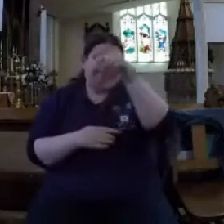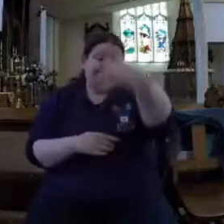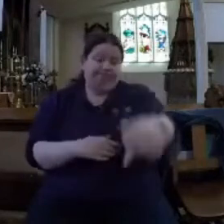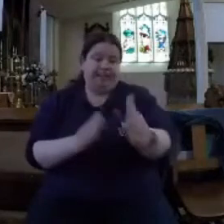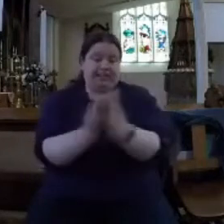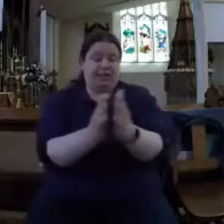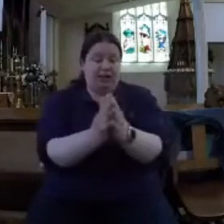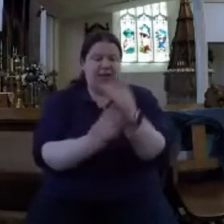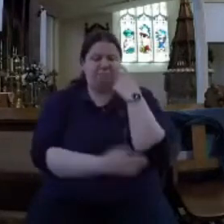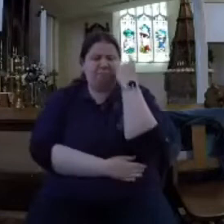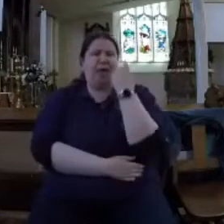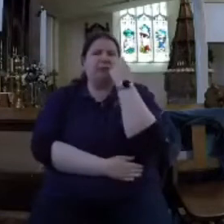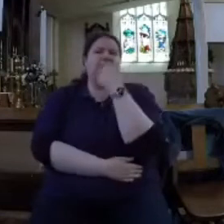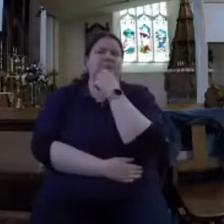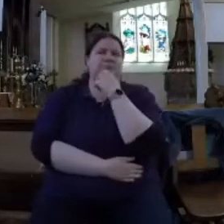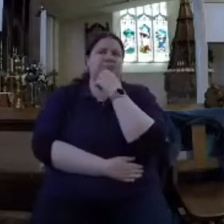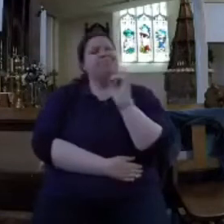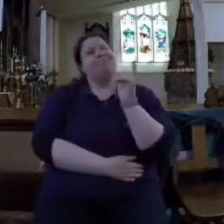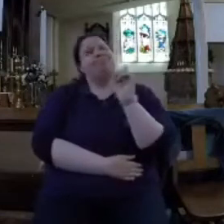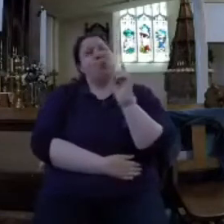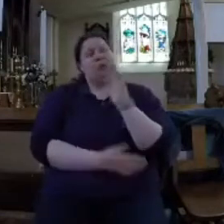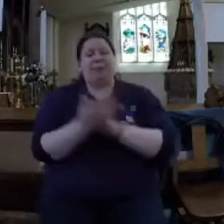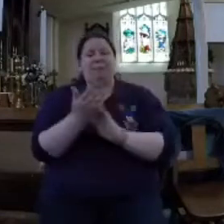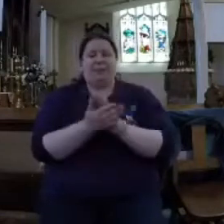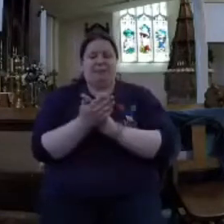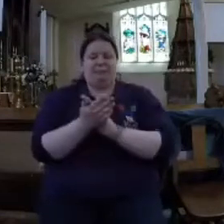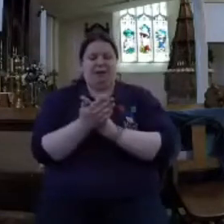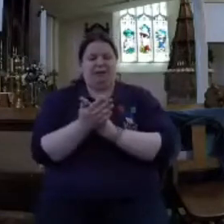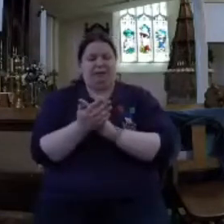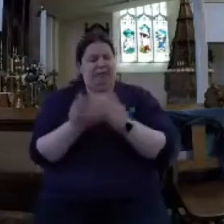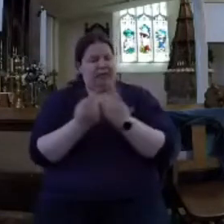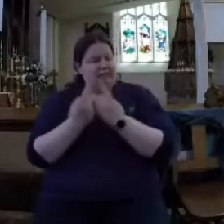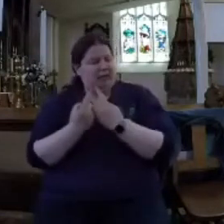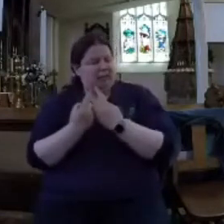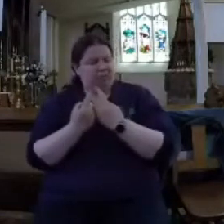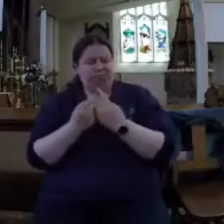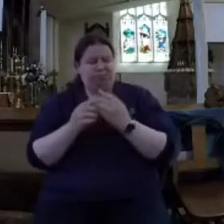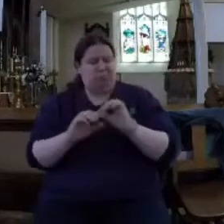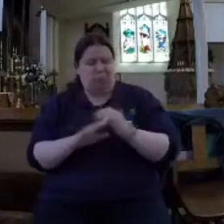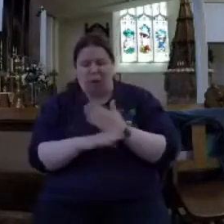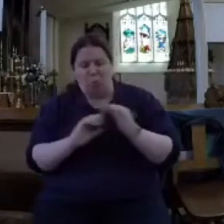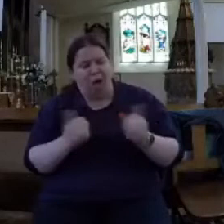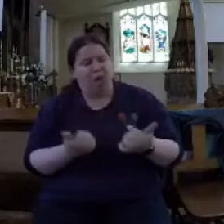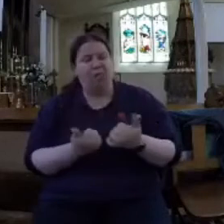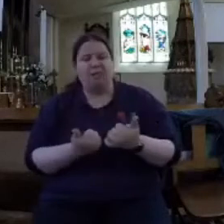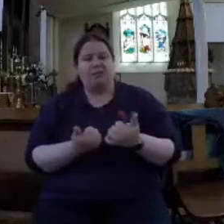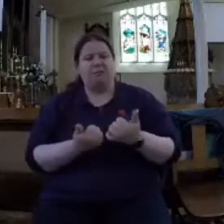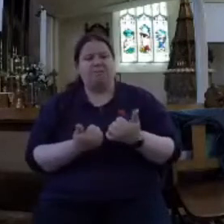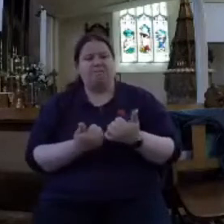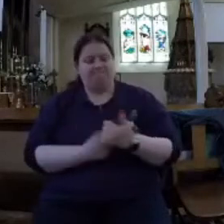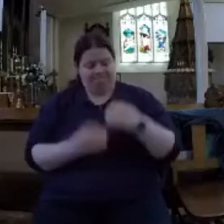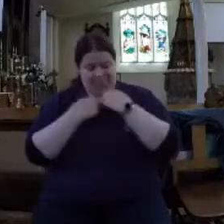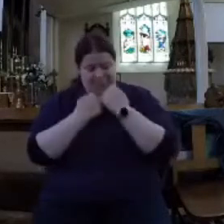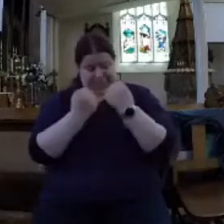think, what is dysfunctional in my life? What are my major